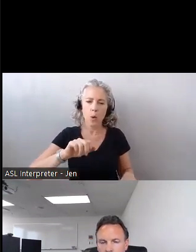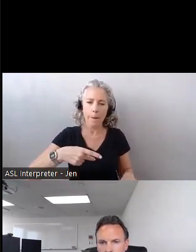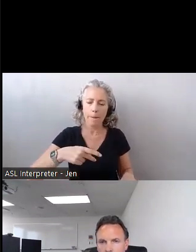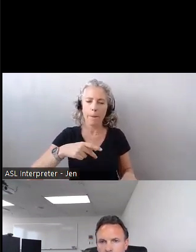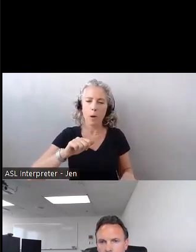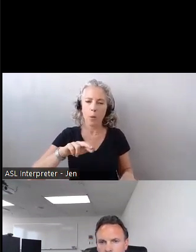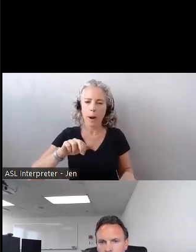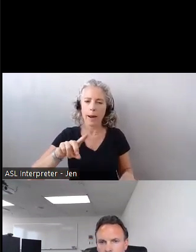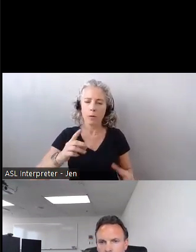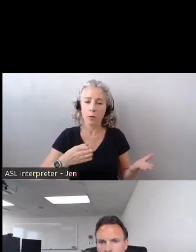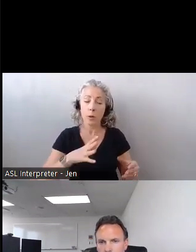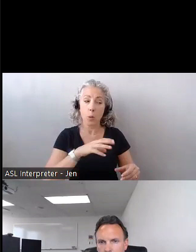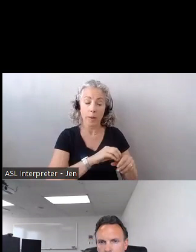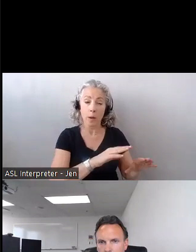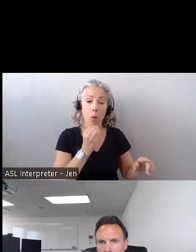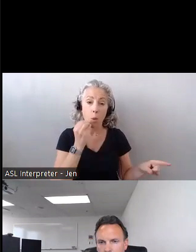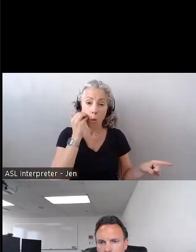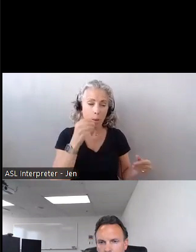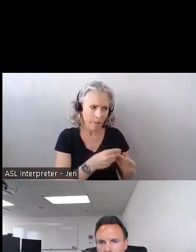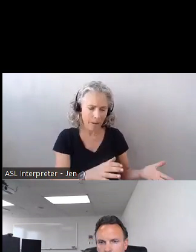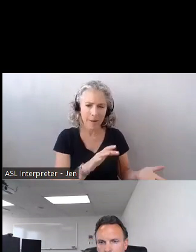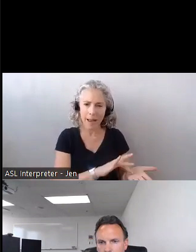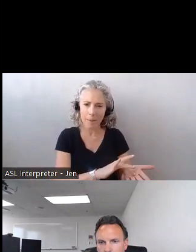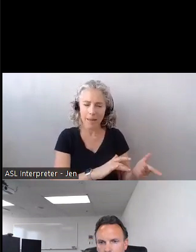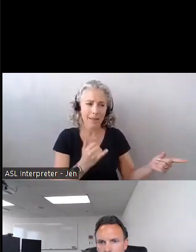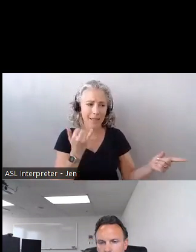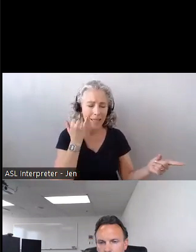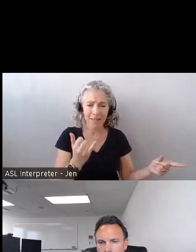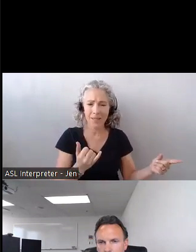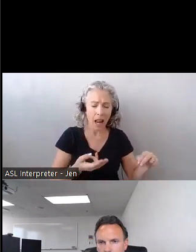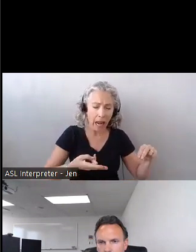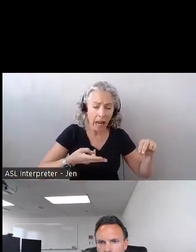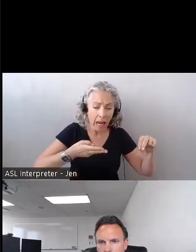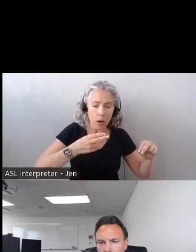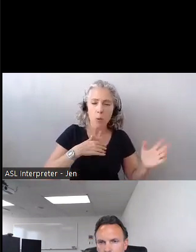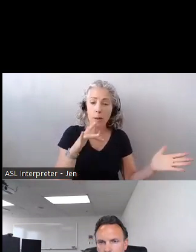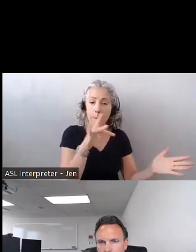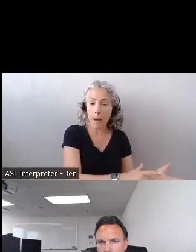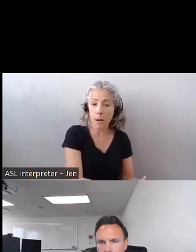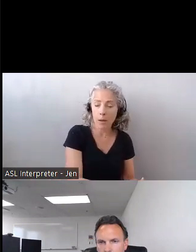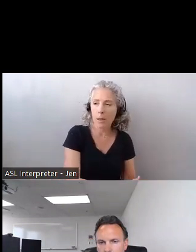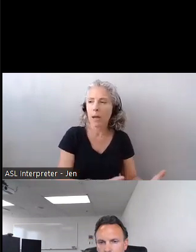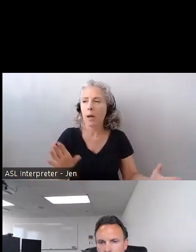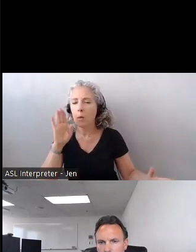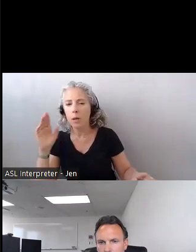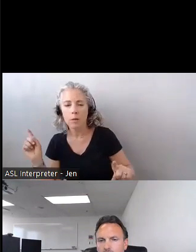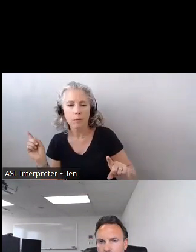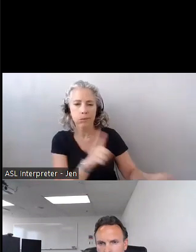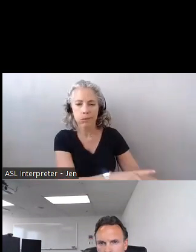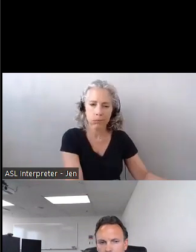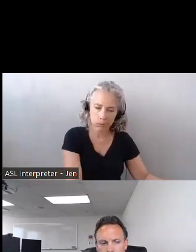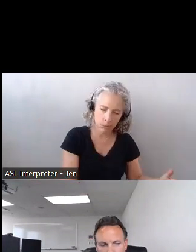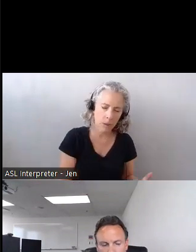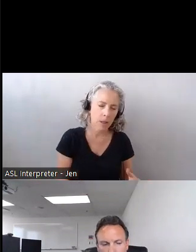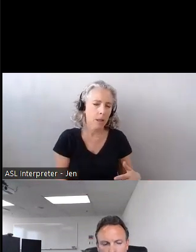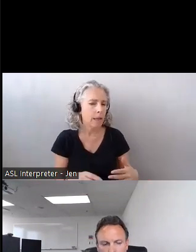there to assure them that if they go back into crisis, all they do is have to touch a button and we'll be right there, at least video, and then we'll send our mobile crisis